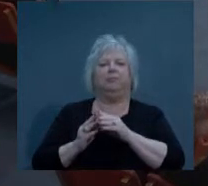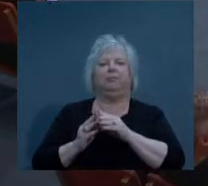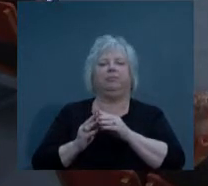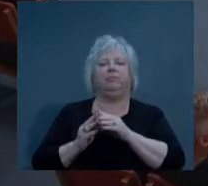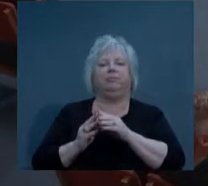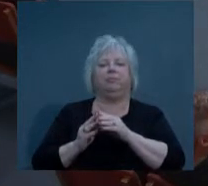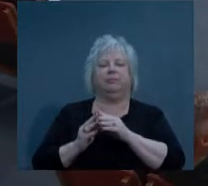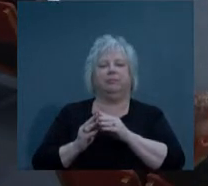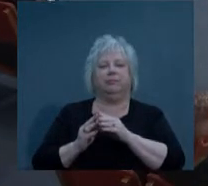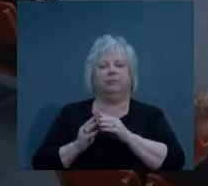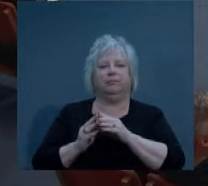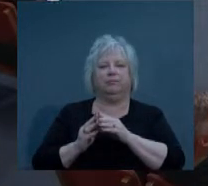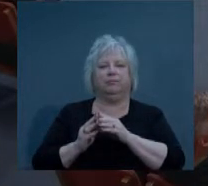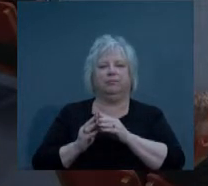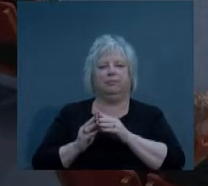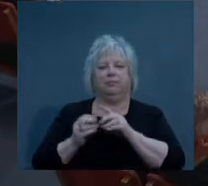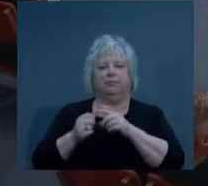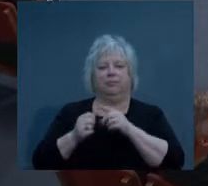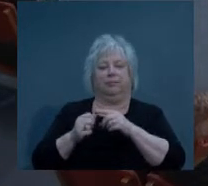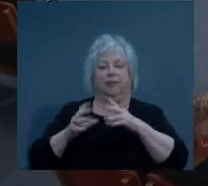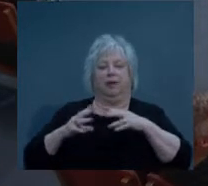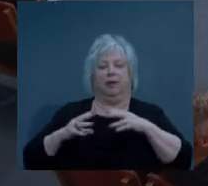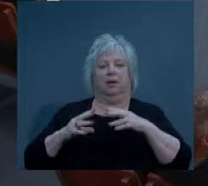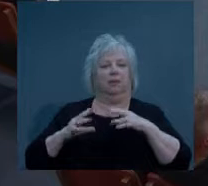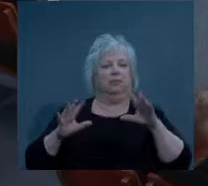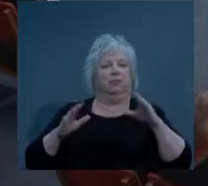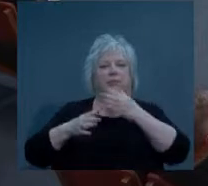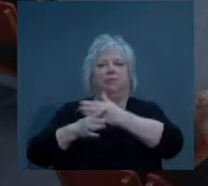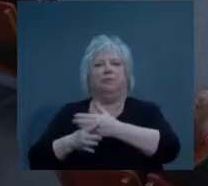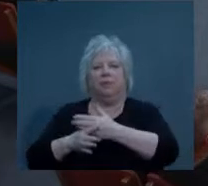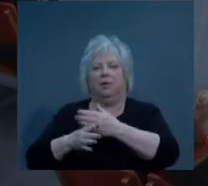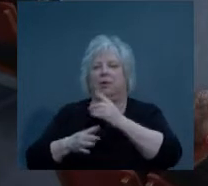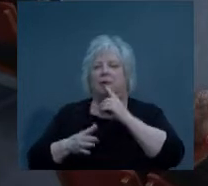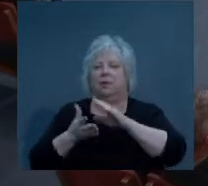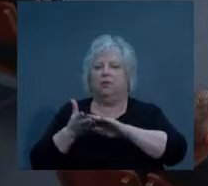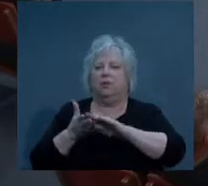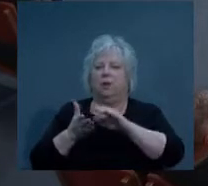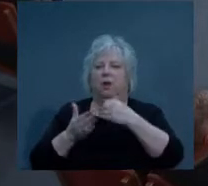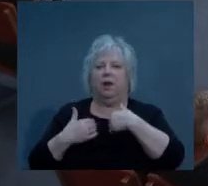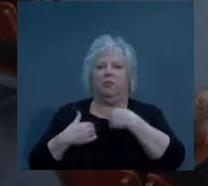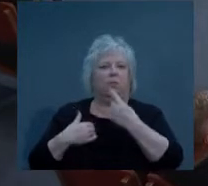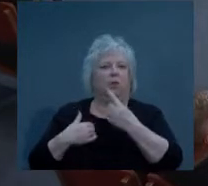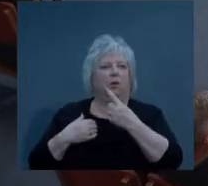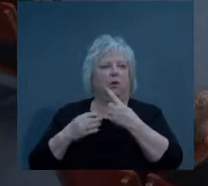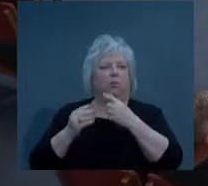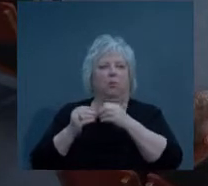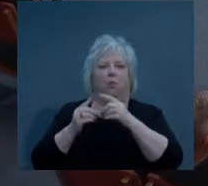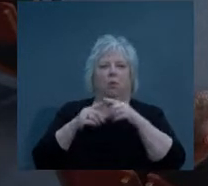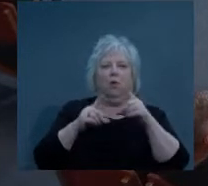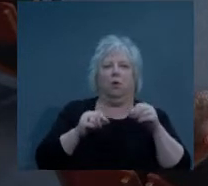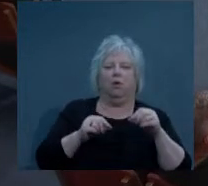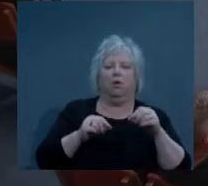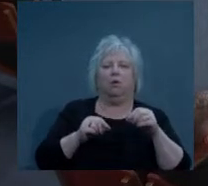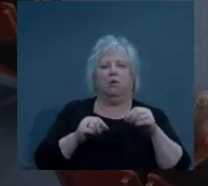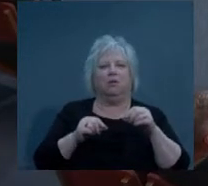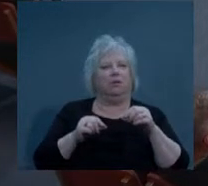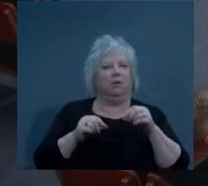follows. On the consent withdrawal. Pardon me, we have one other a card